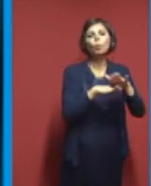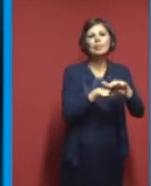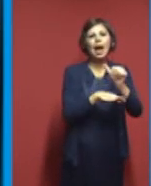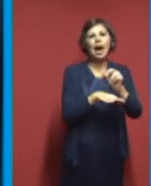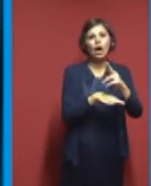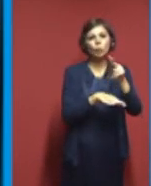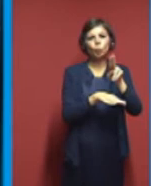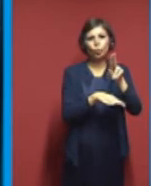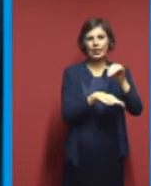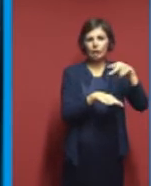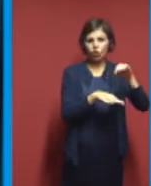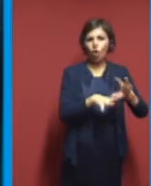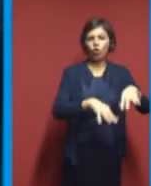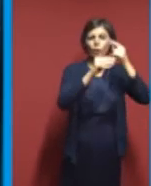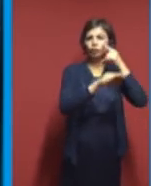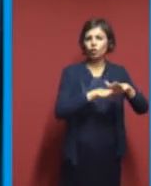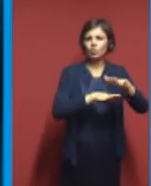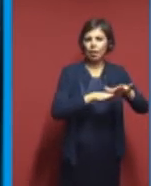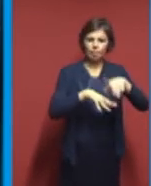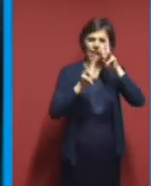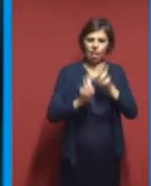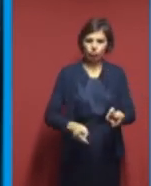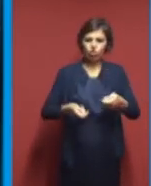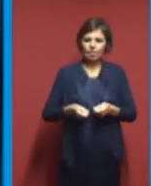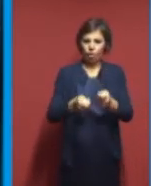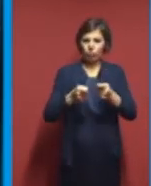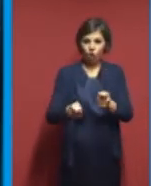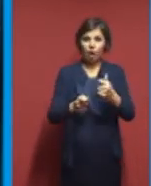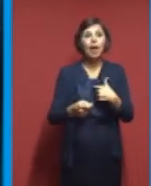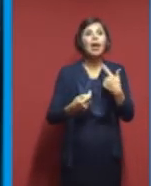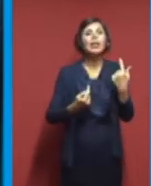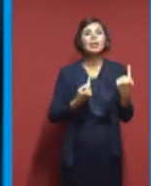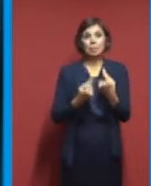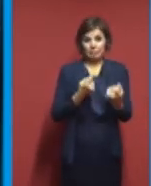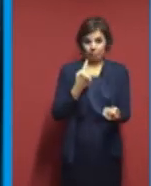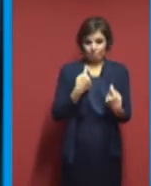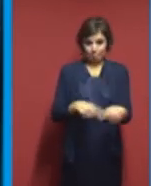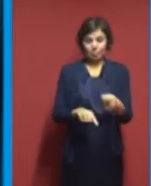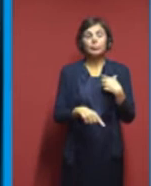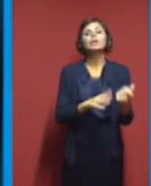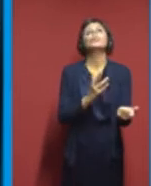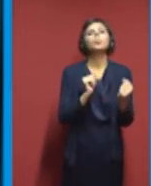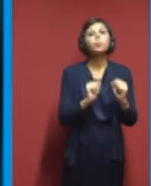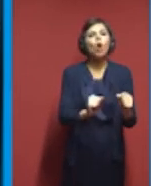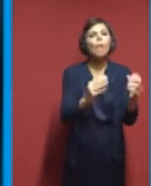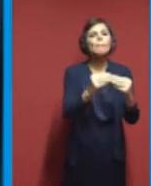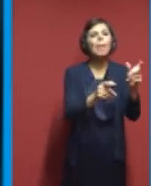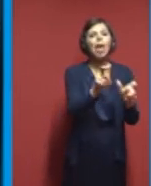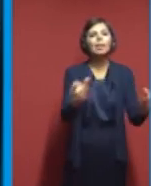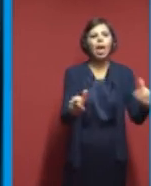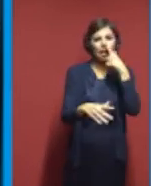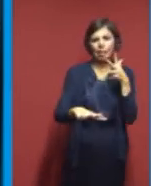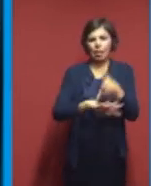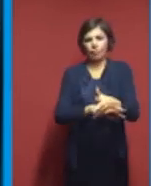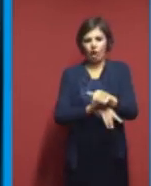with biotechnology. This is an example of a beating heart tissue that I engineered during my PhD, and as you can see, it's